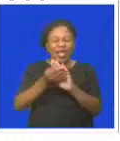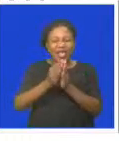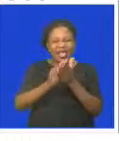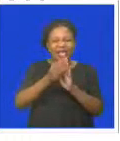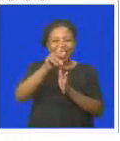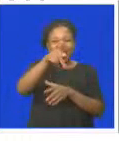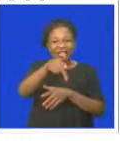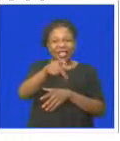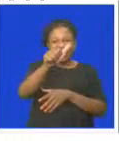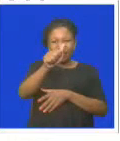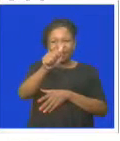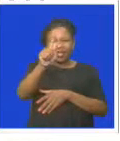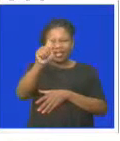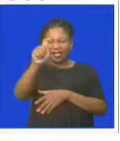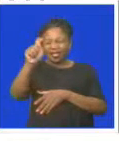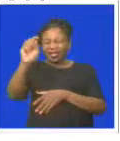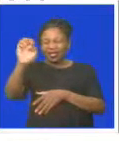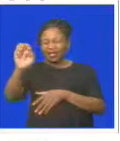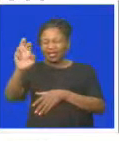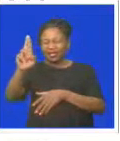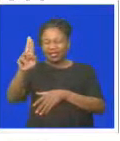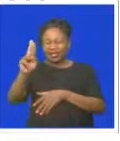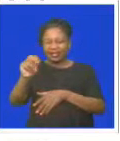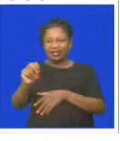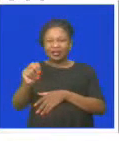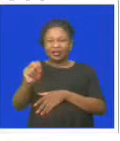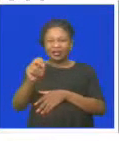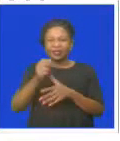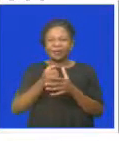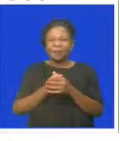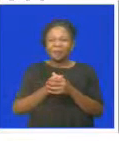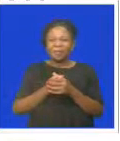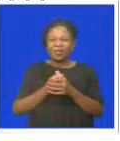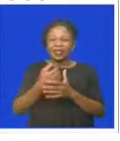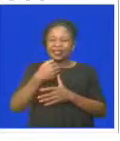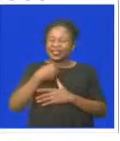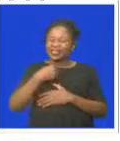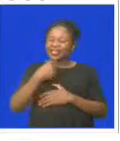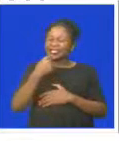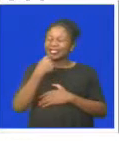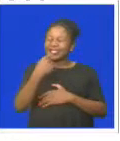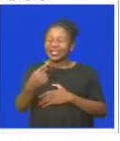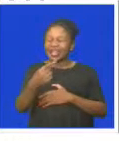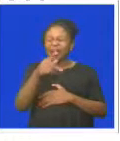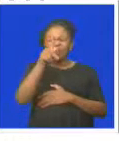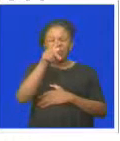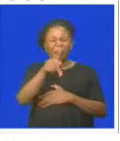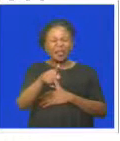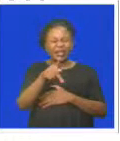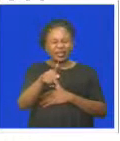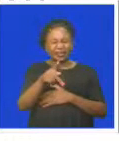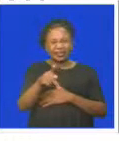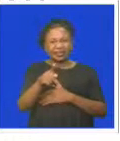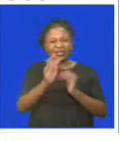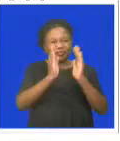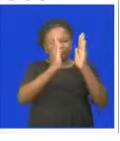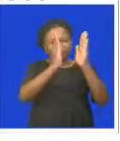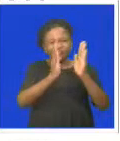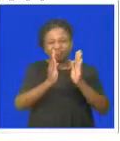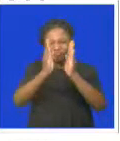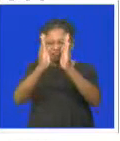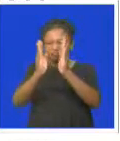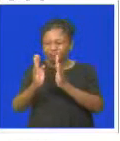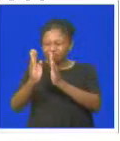We were turning a motif into a pattern. We said a pattern is an arrangement of